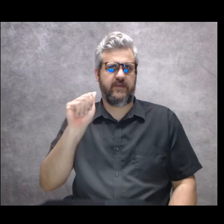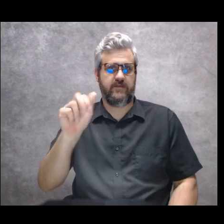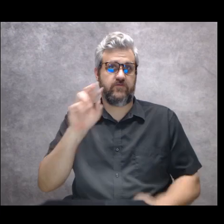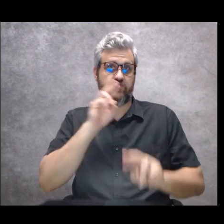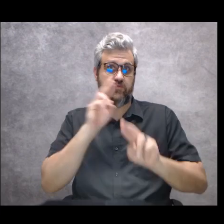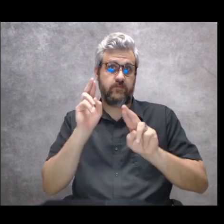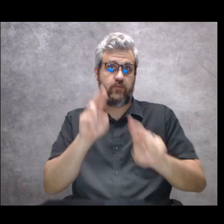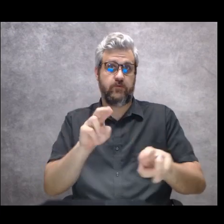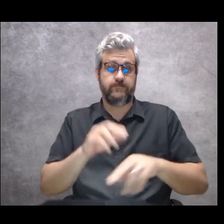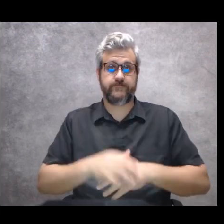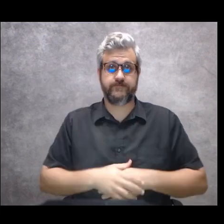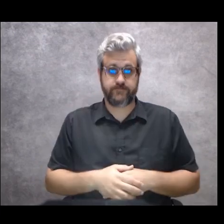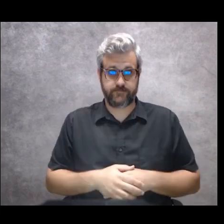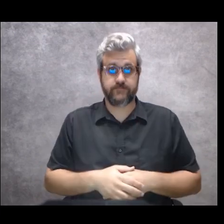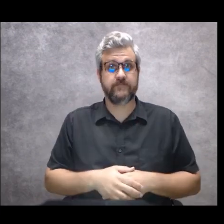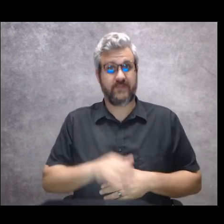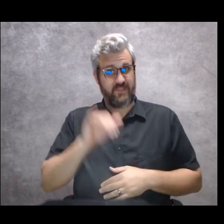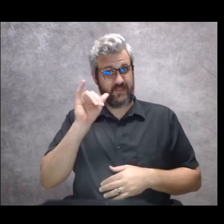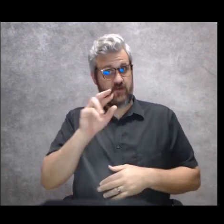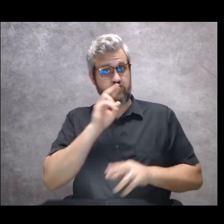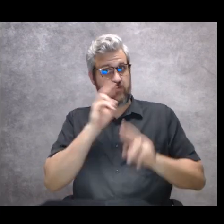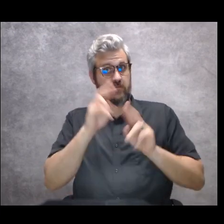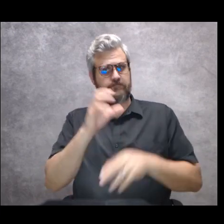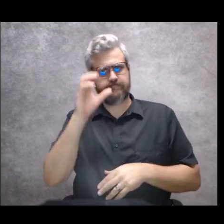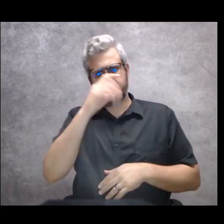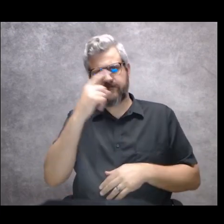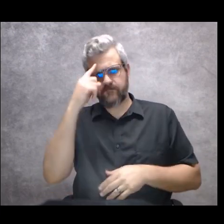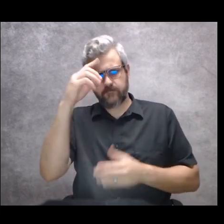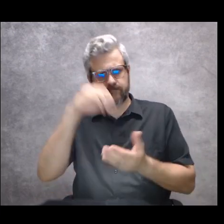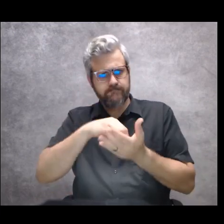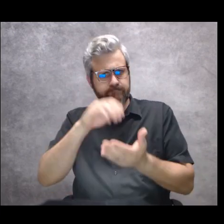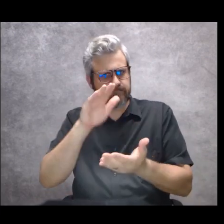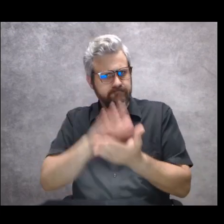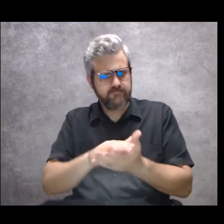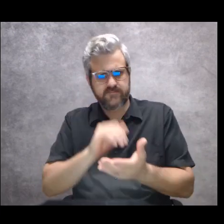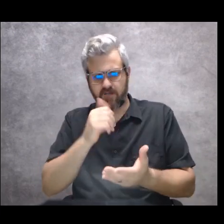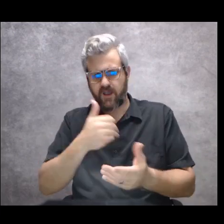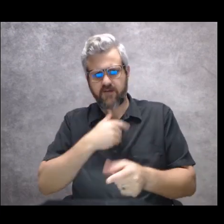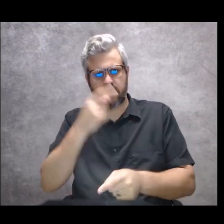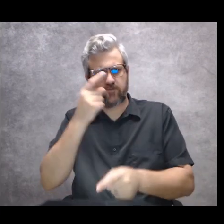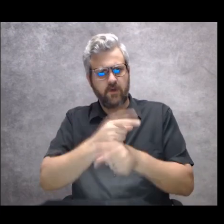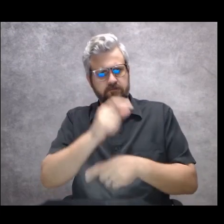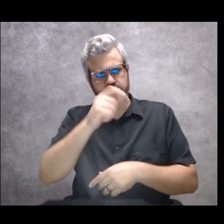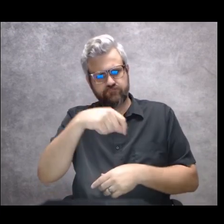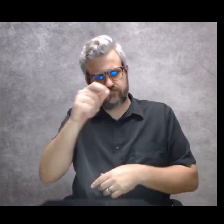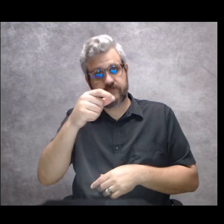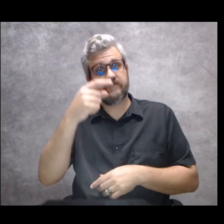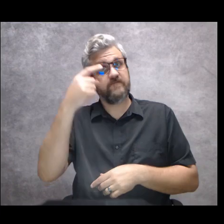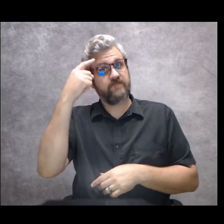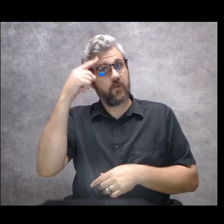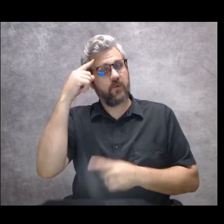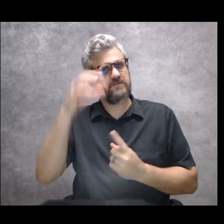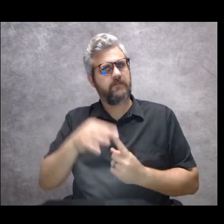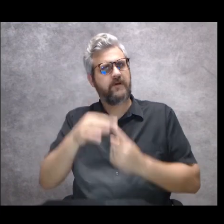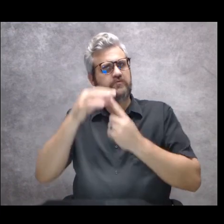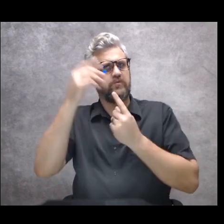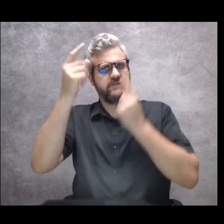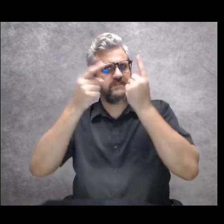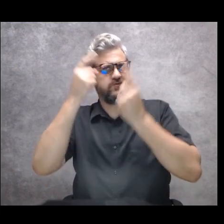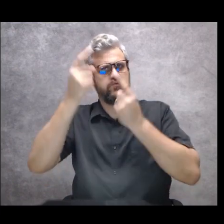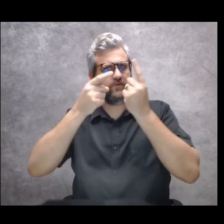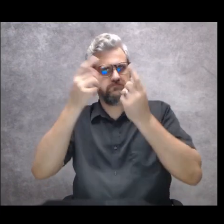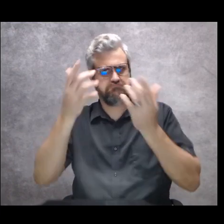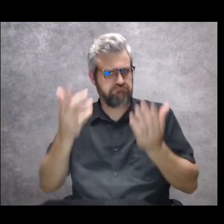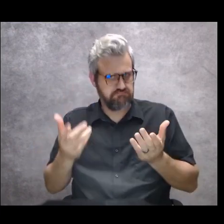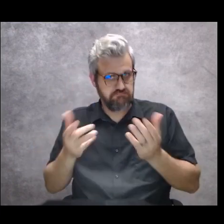This report looks for records that did not have the 9th Stay 9 or special considerations checked. Select the current